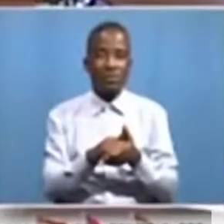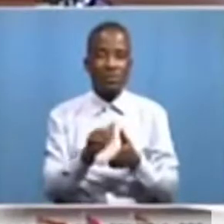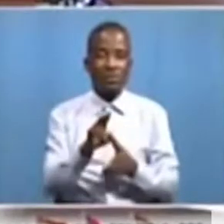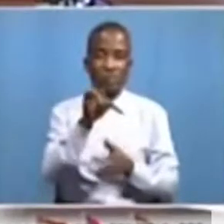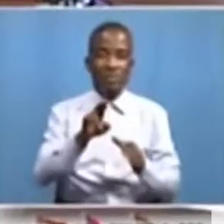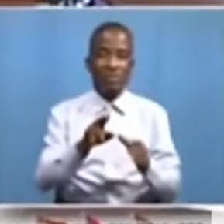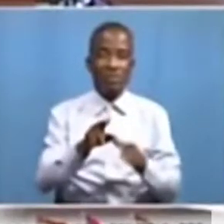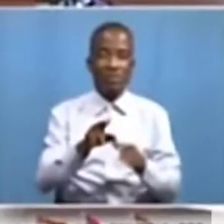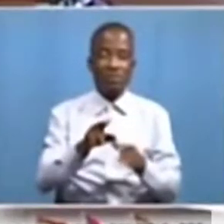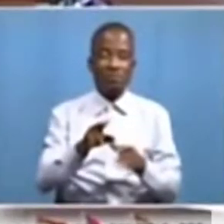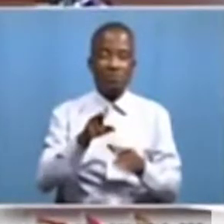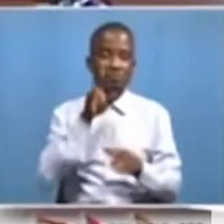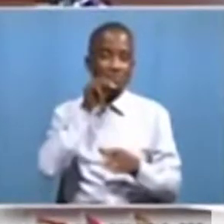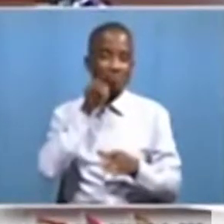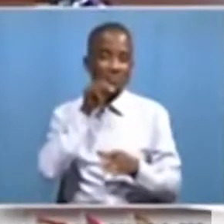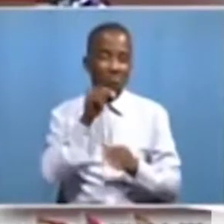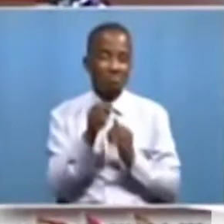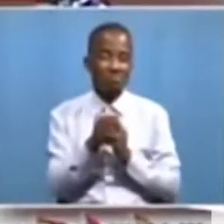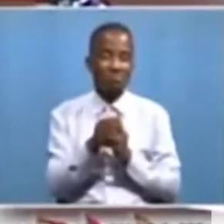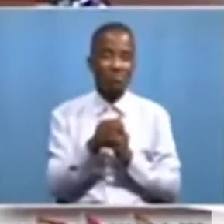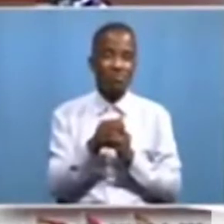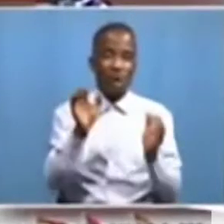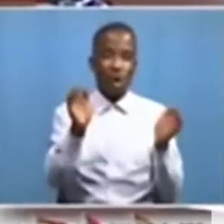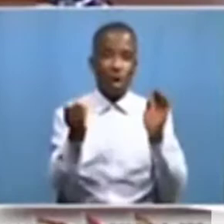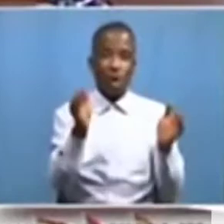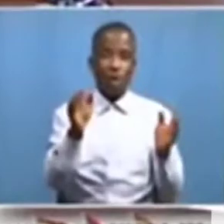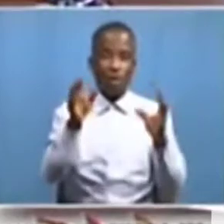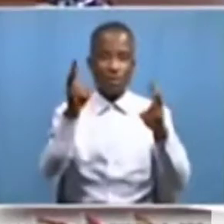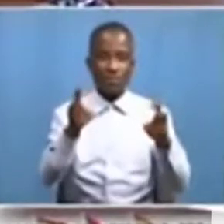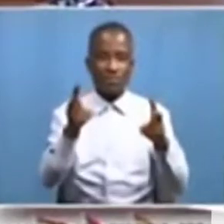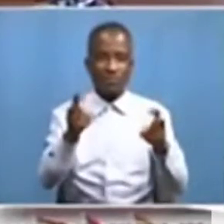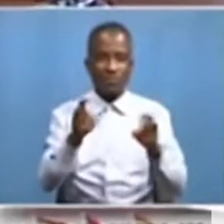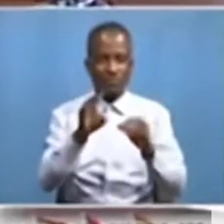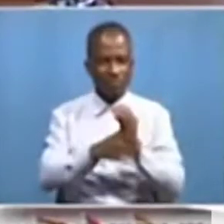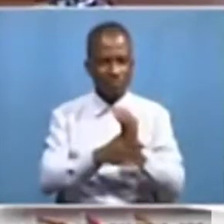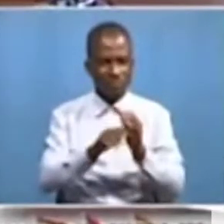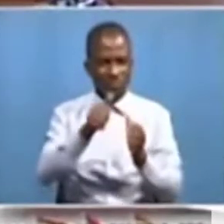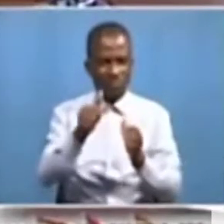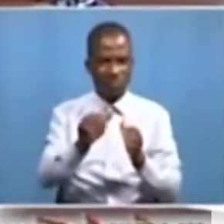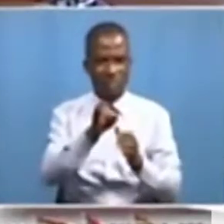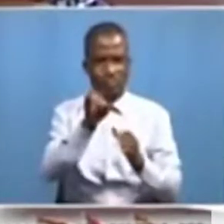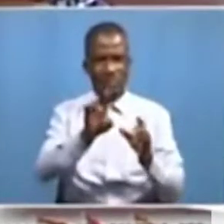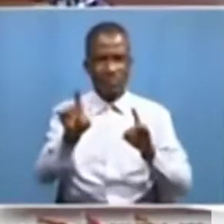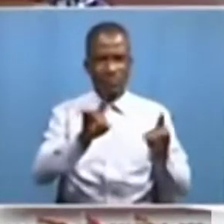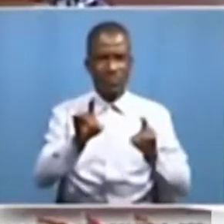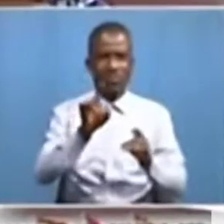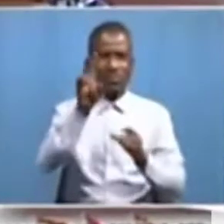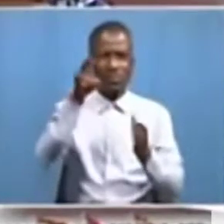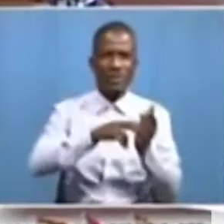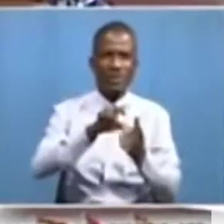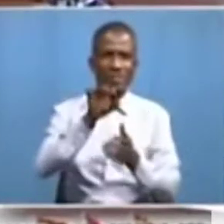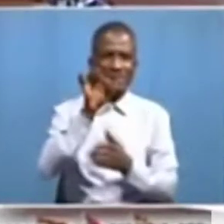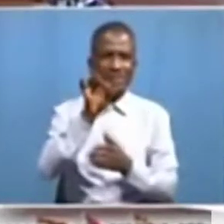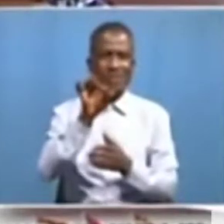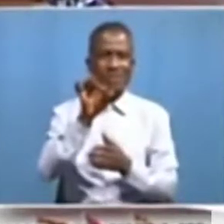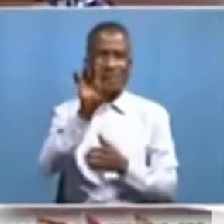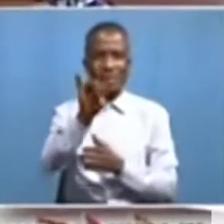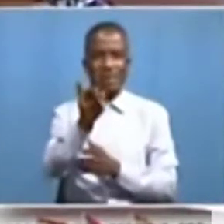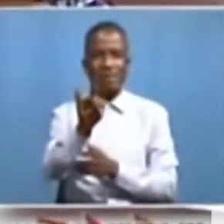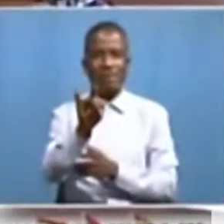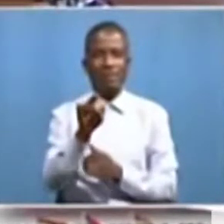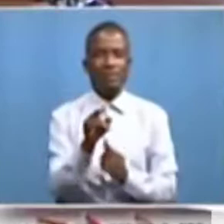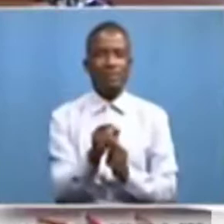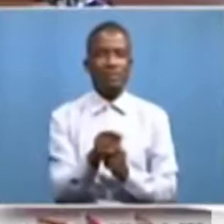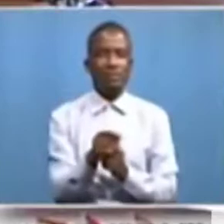Ikun JSC in the case of Pastor Eze Inyan, Andrew and another, that's INEC 2018 9